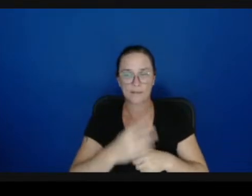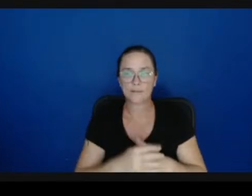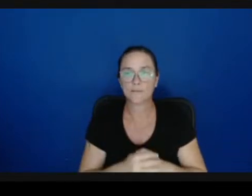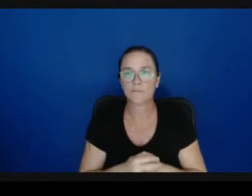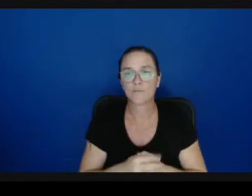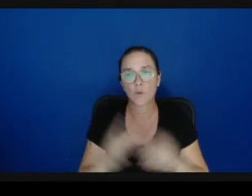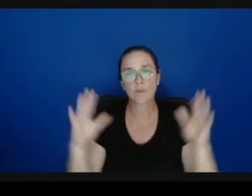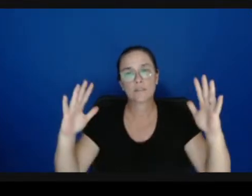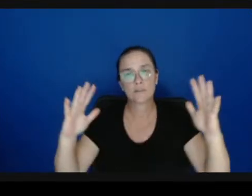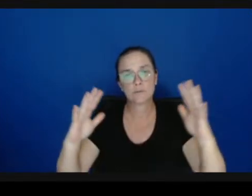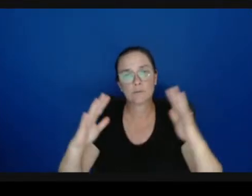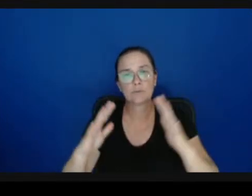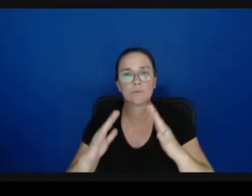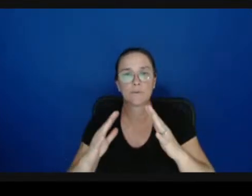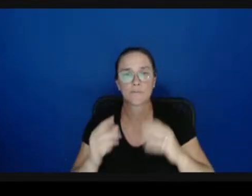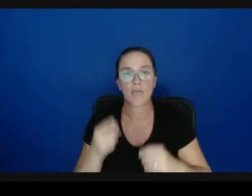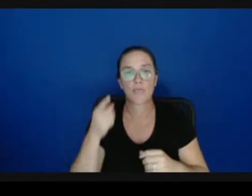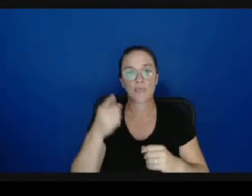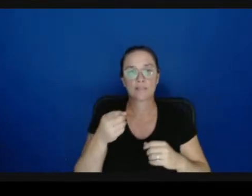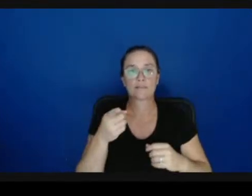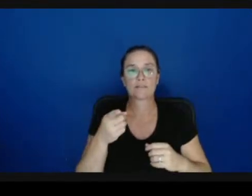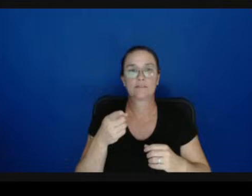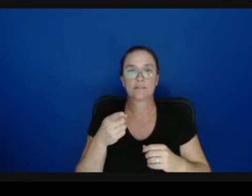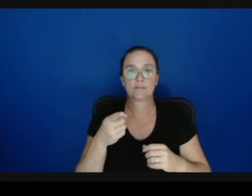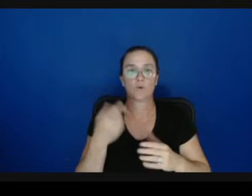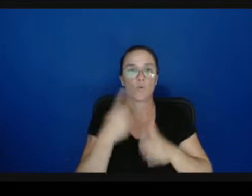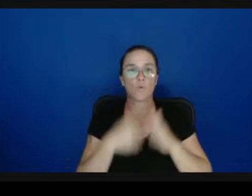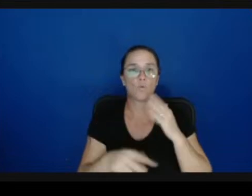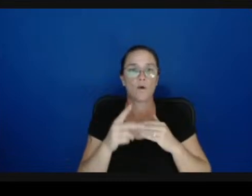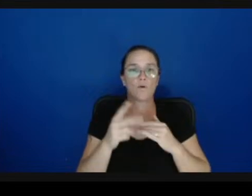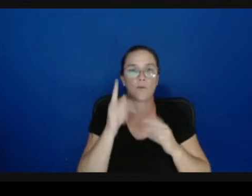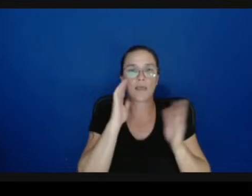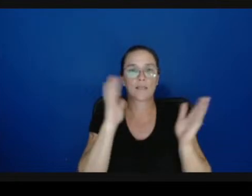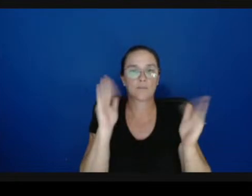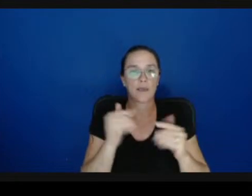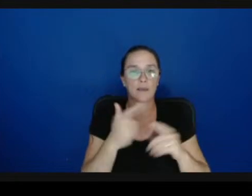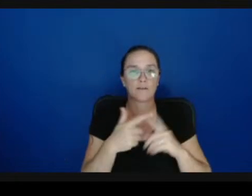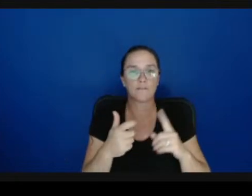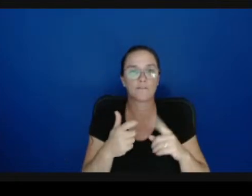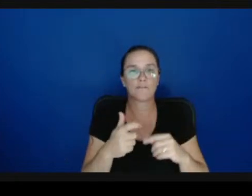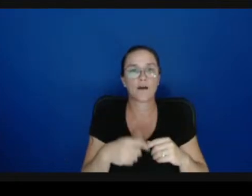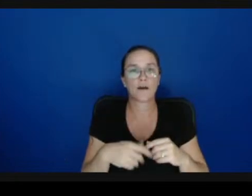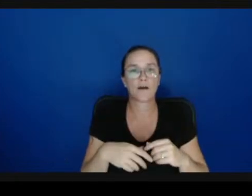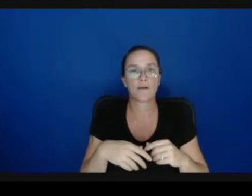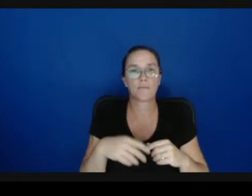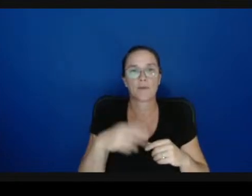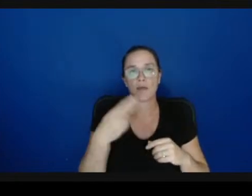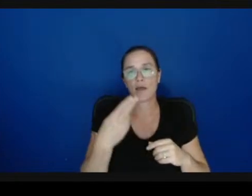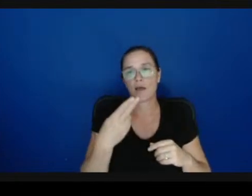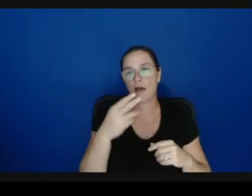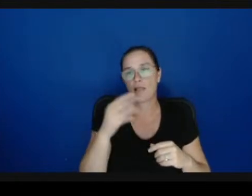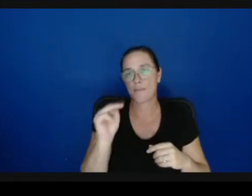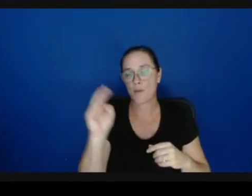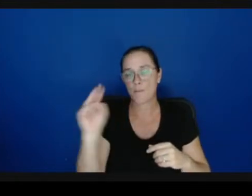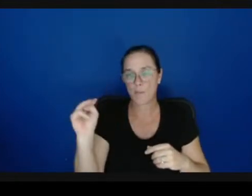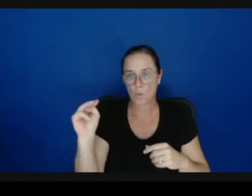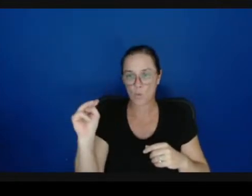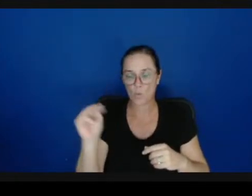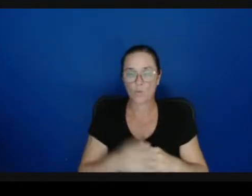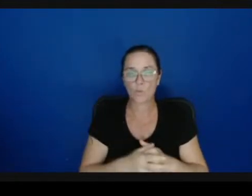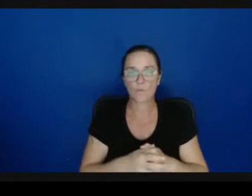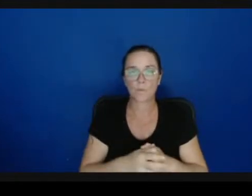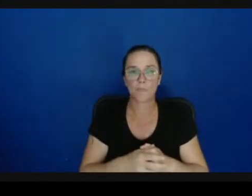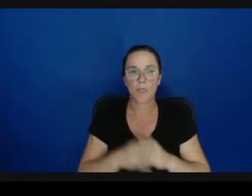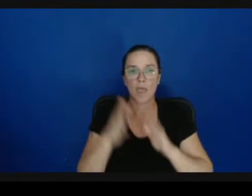there. So, and this is the signal that we expect from a shallow chamber of Hale Ma'uma'u. And to recap that part of it, let me throw up the cross